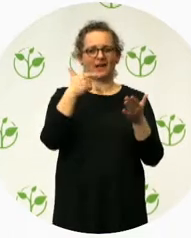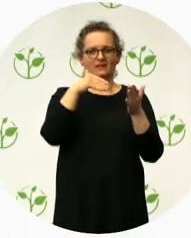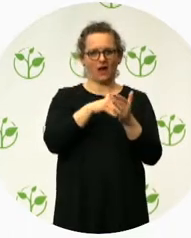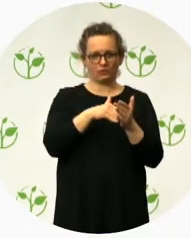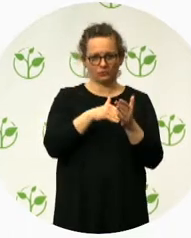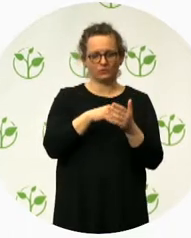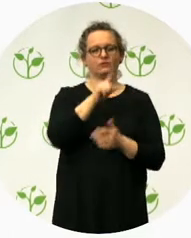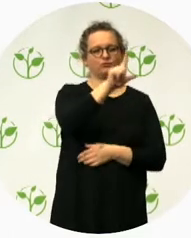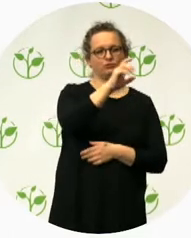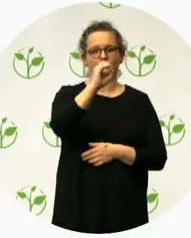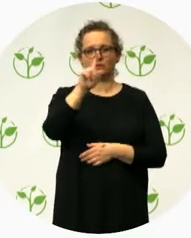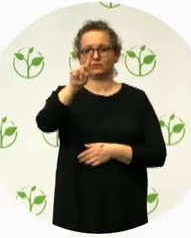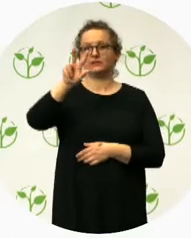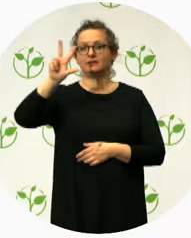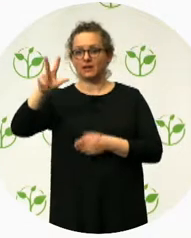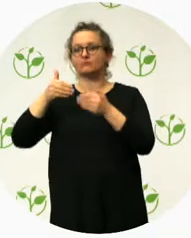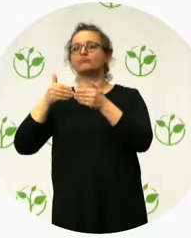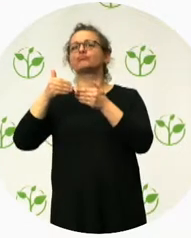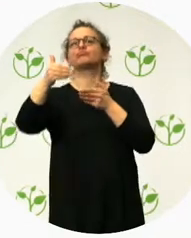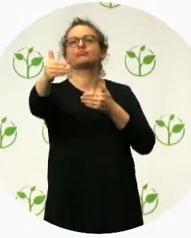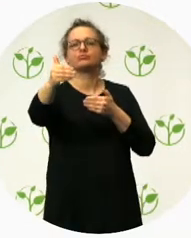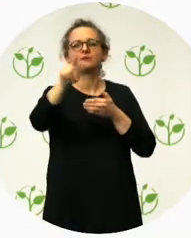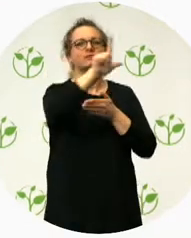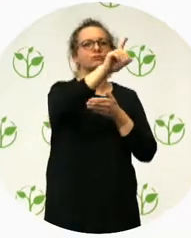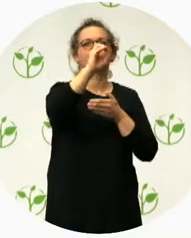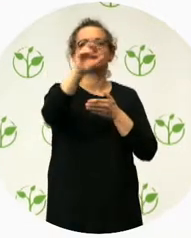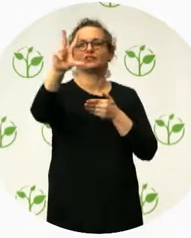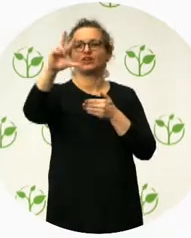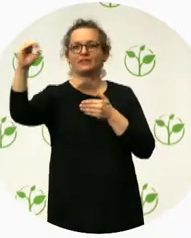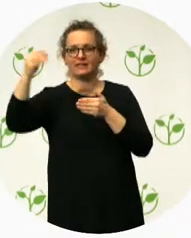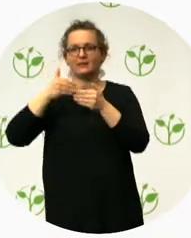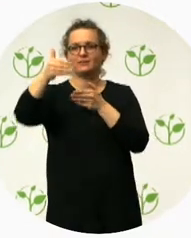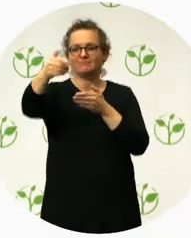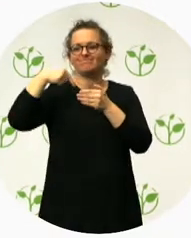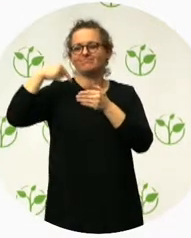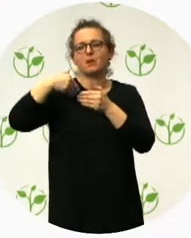evaluation and will use the expertise from the disability community.